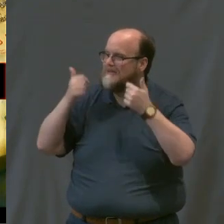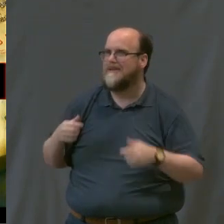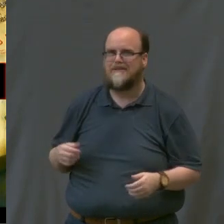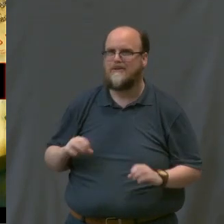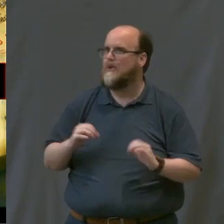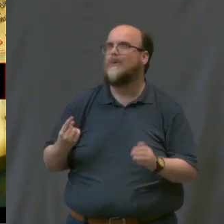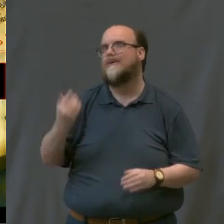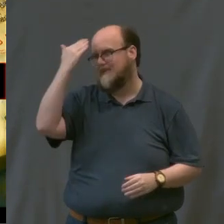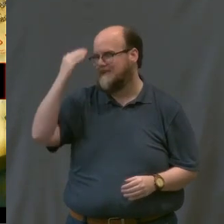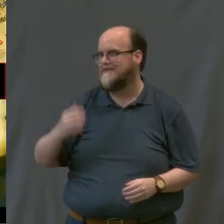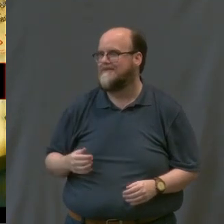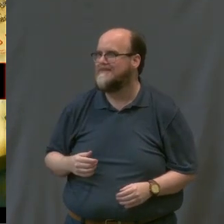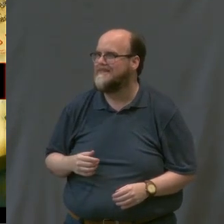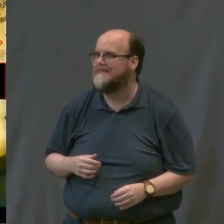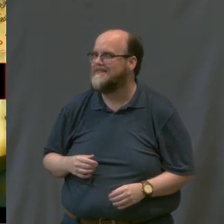Okay.